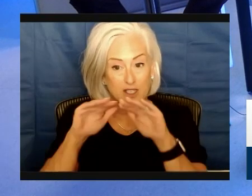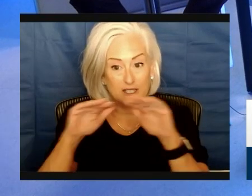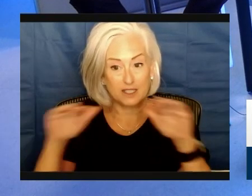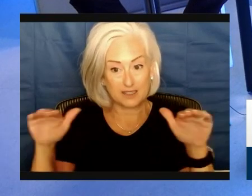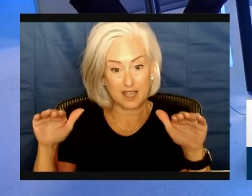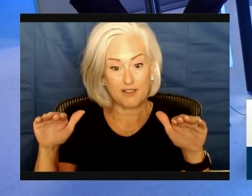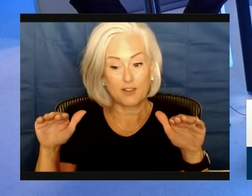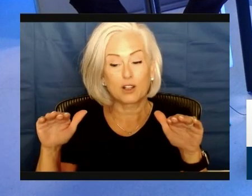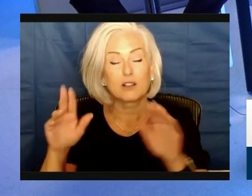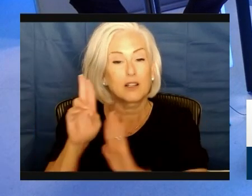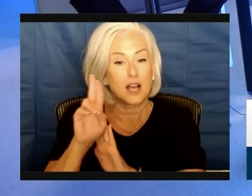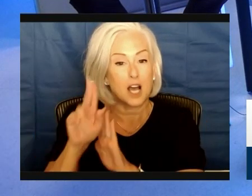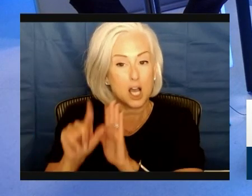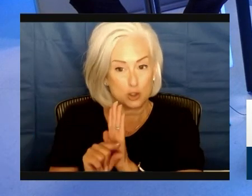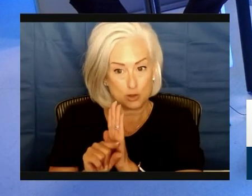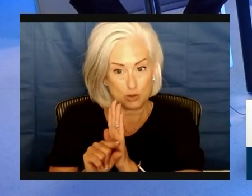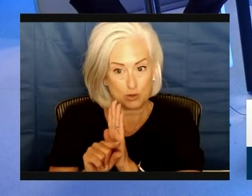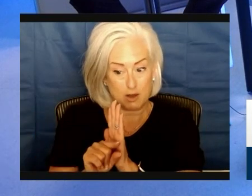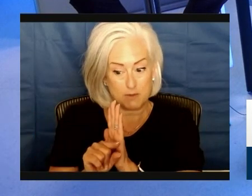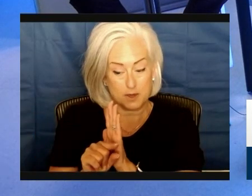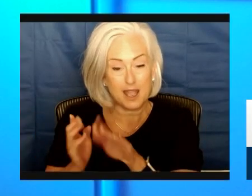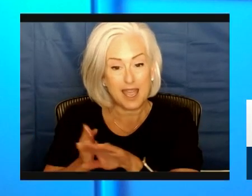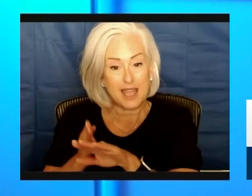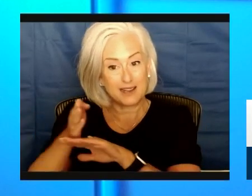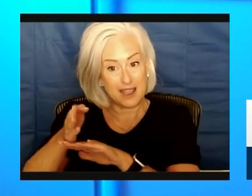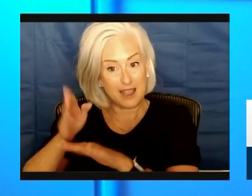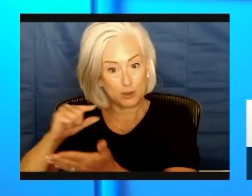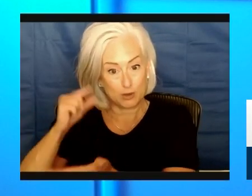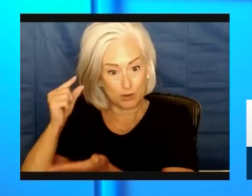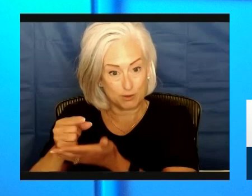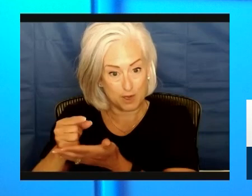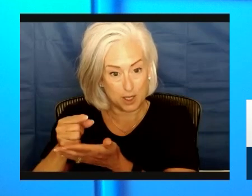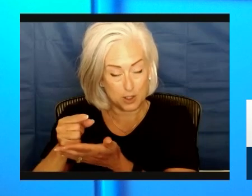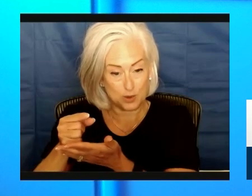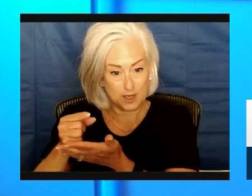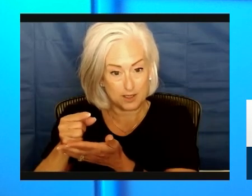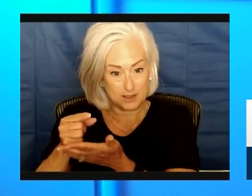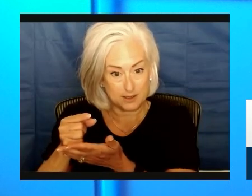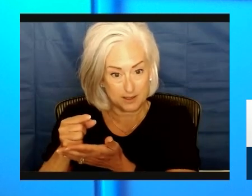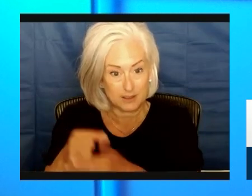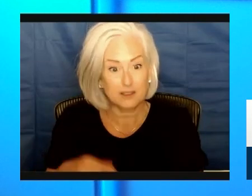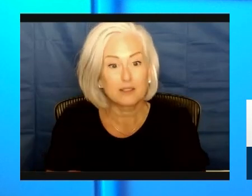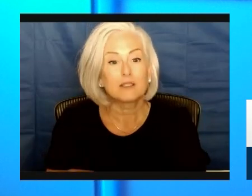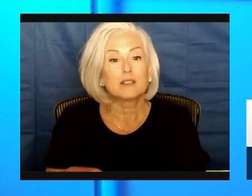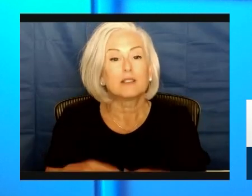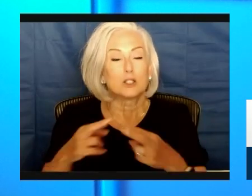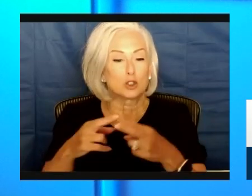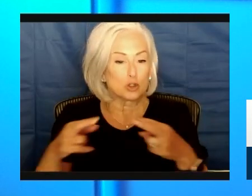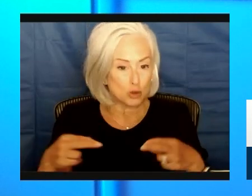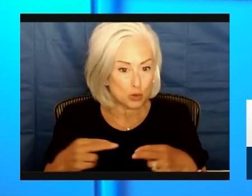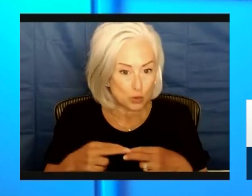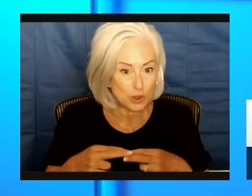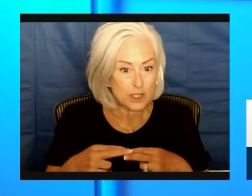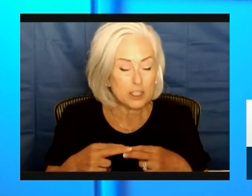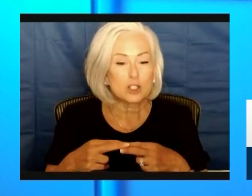undergraduate and postgraduate coordinator, as a medical director, as regional and zonal